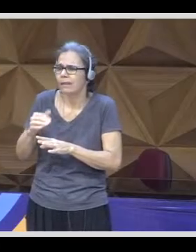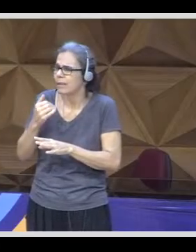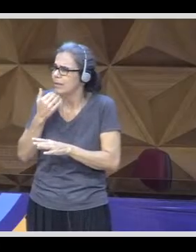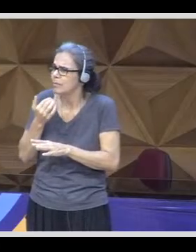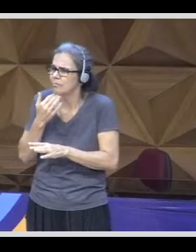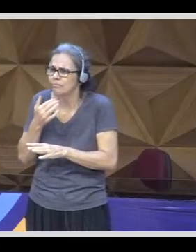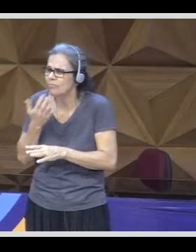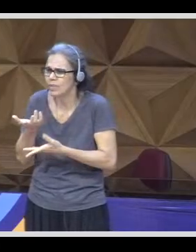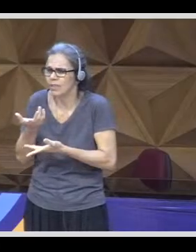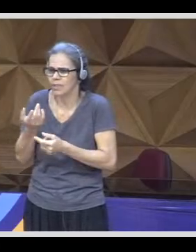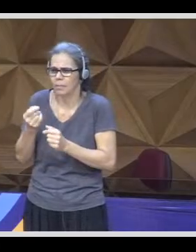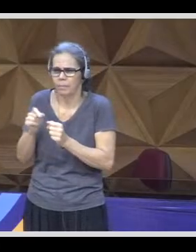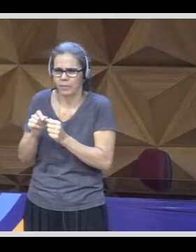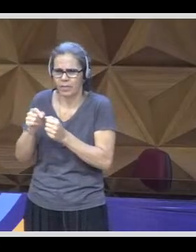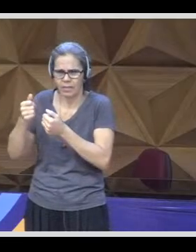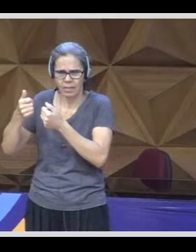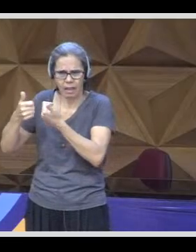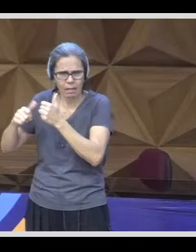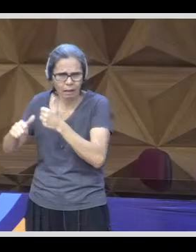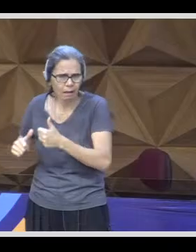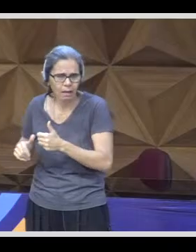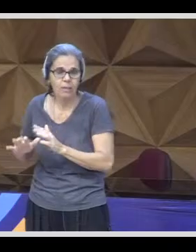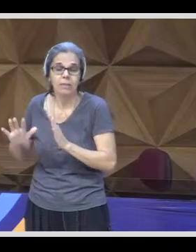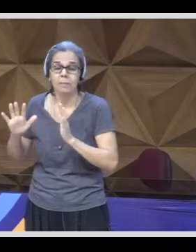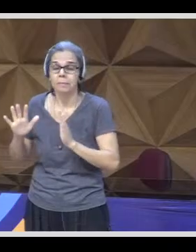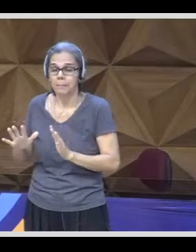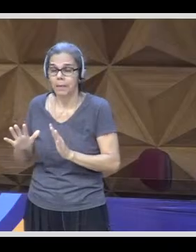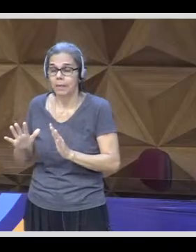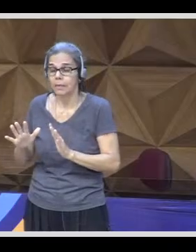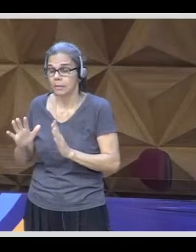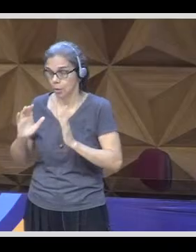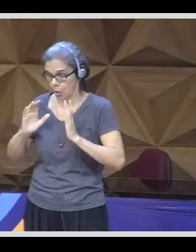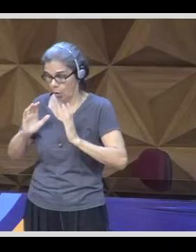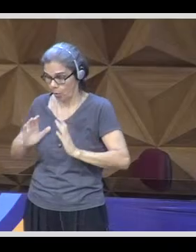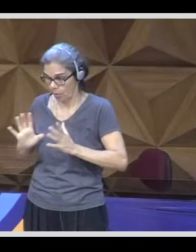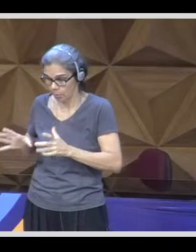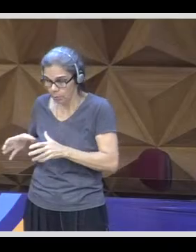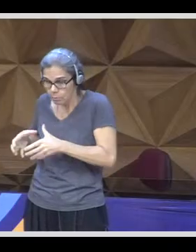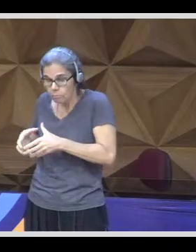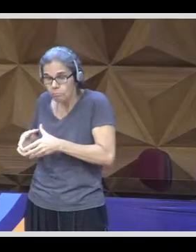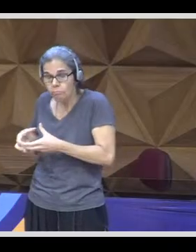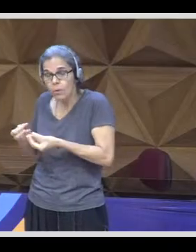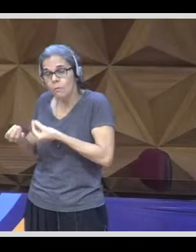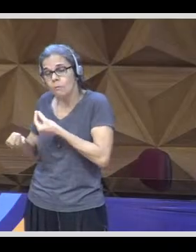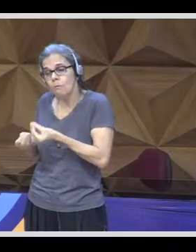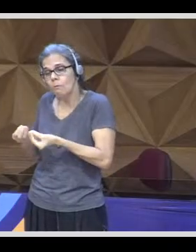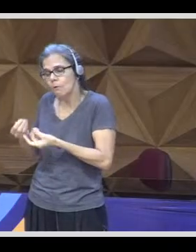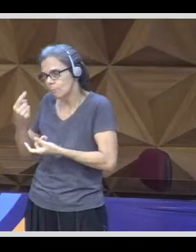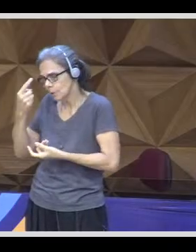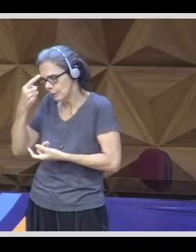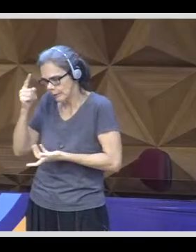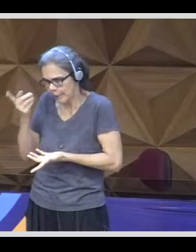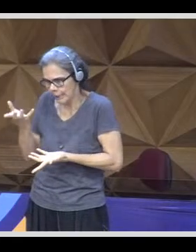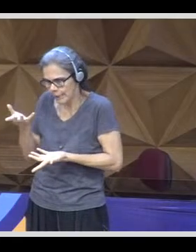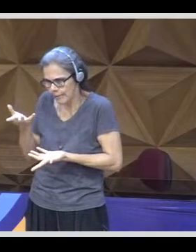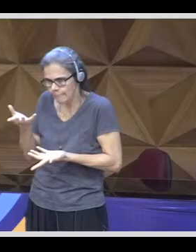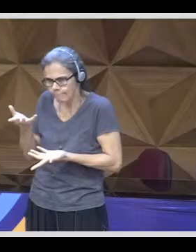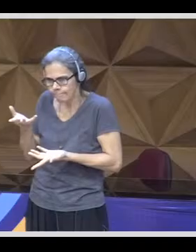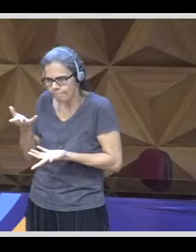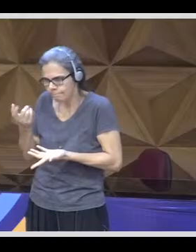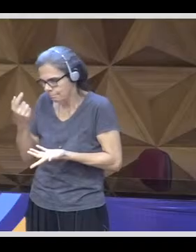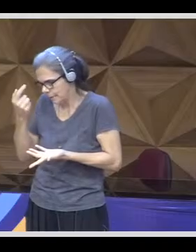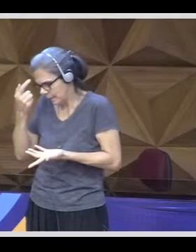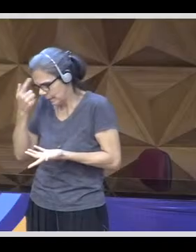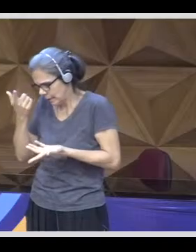the case of collective behavior, this idea of combining structure network with semantic signals from the content, I